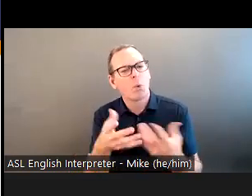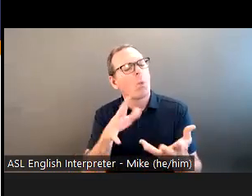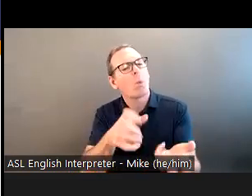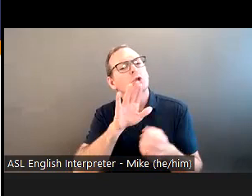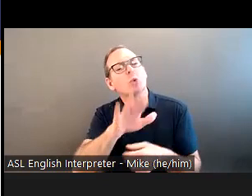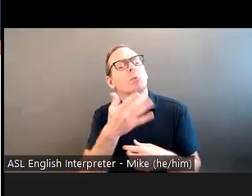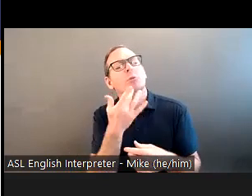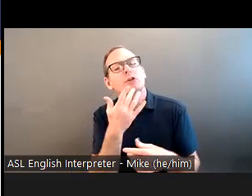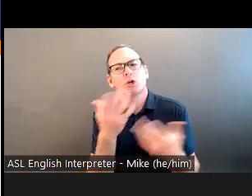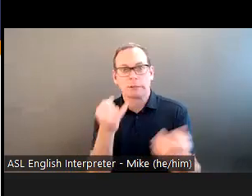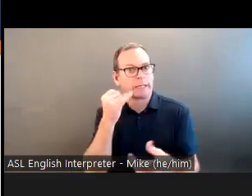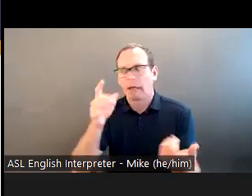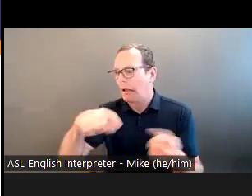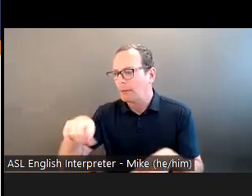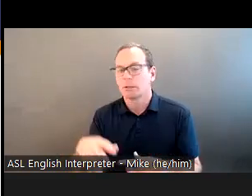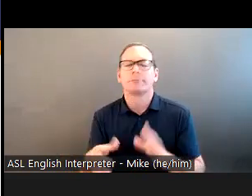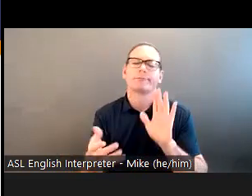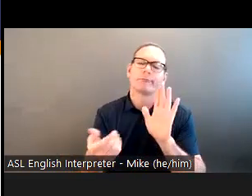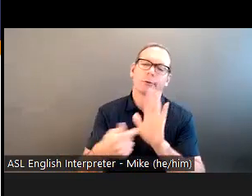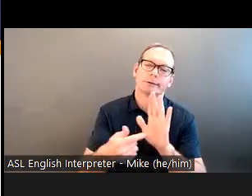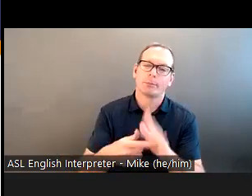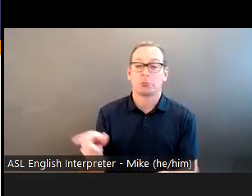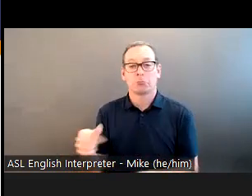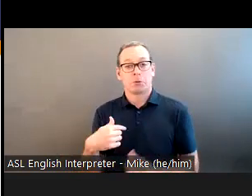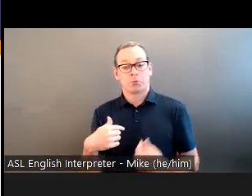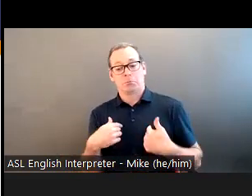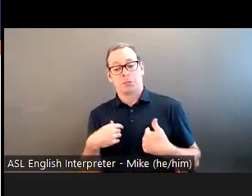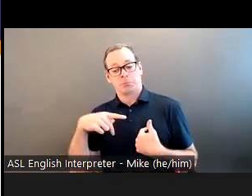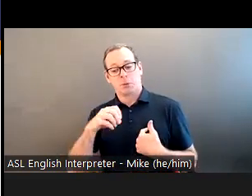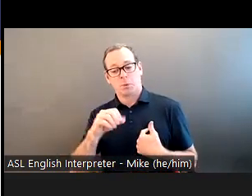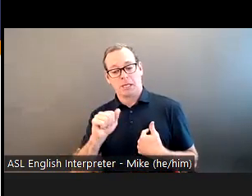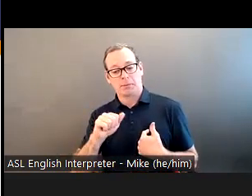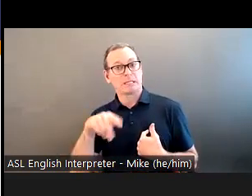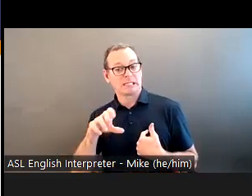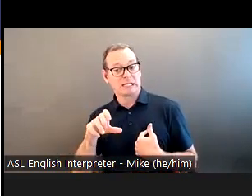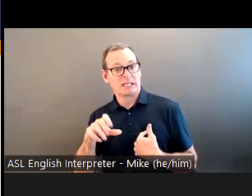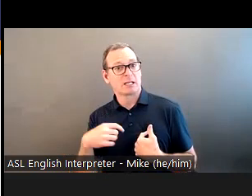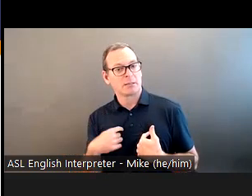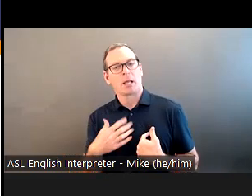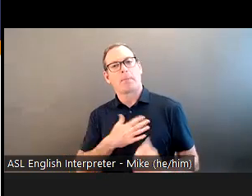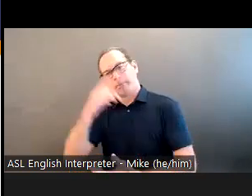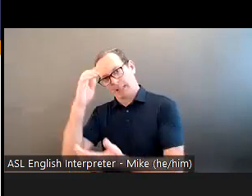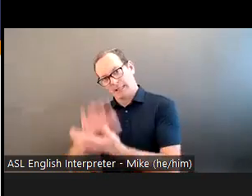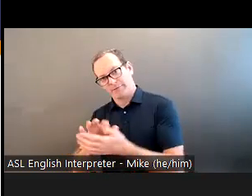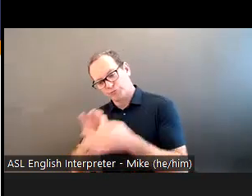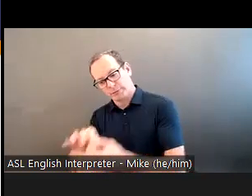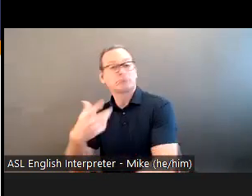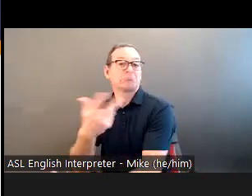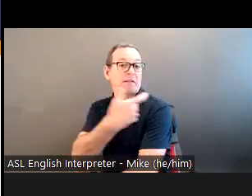one thing, say about vaccines, I know my parent believes something different and I need to follow what they want done.